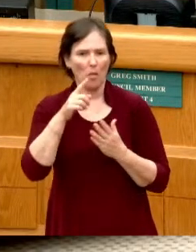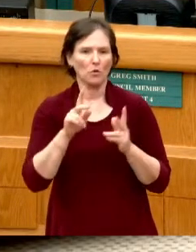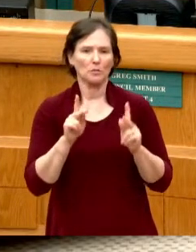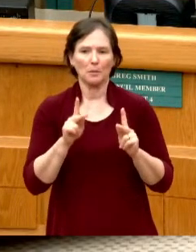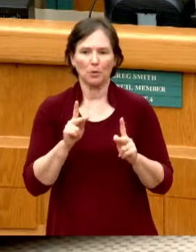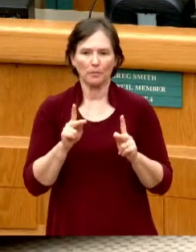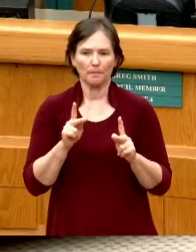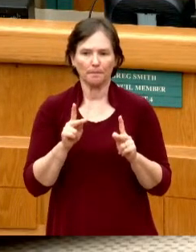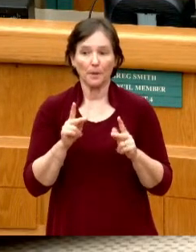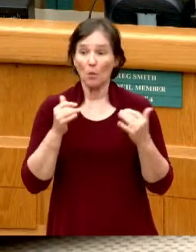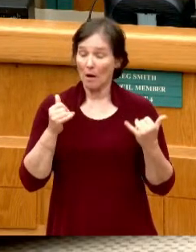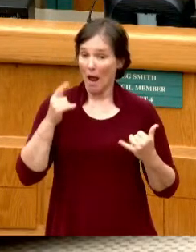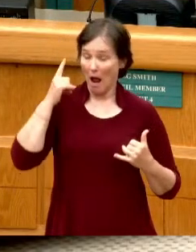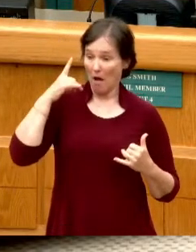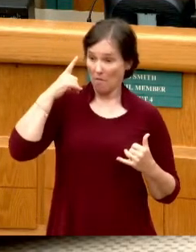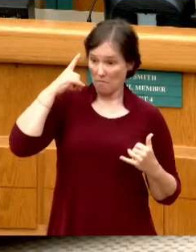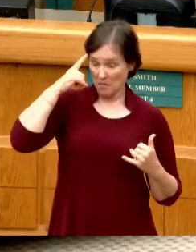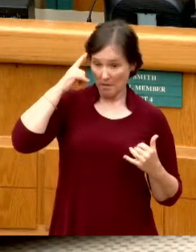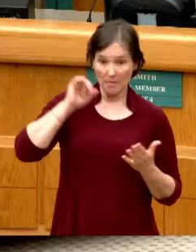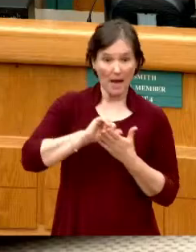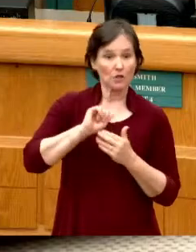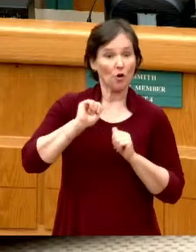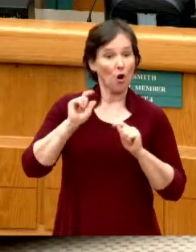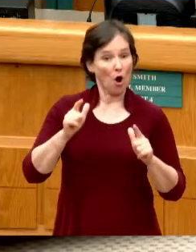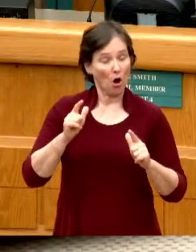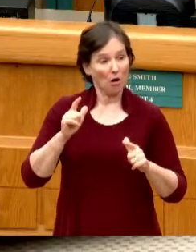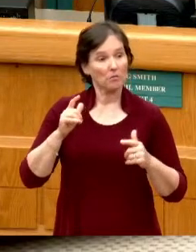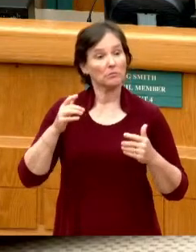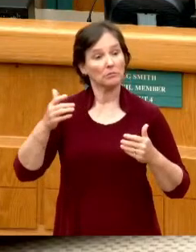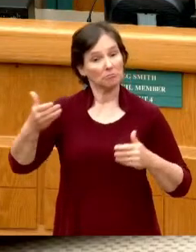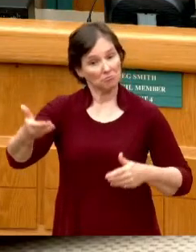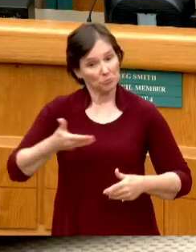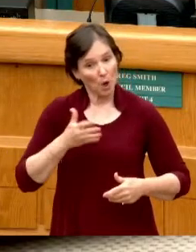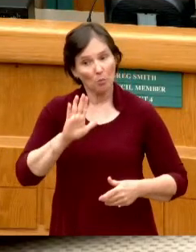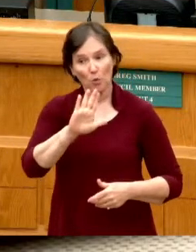that's all we have, and we will welcome questions from the media.